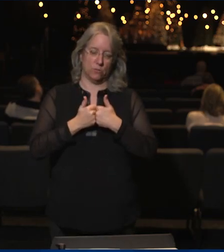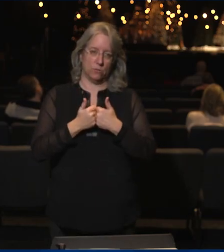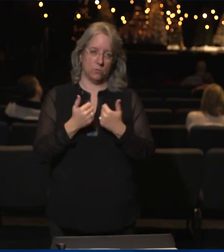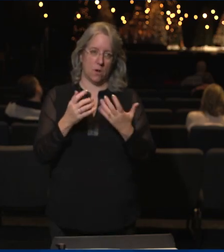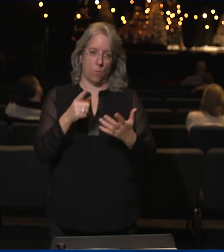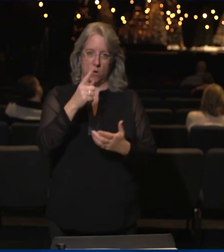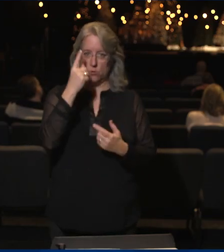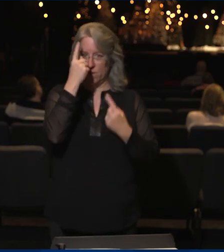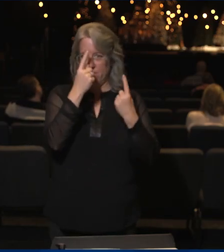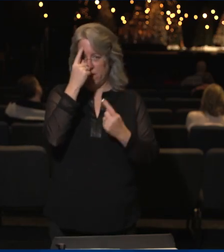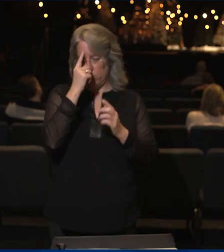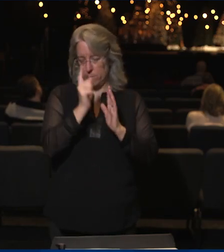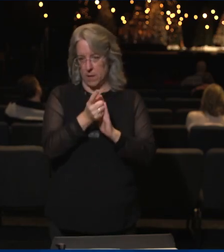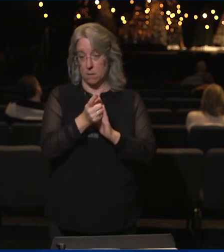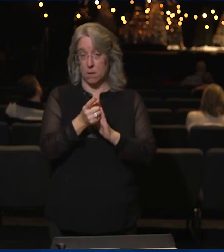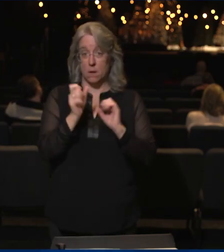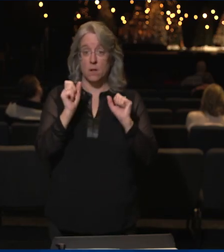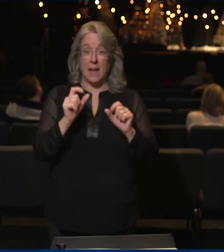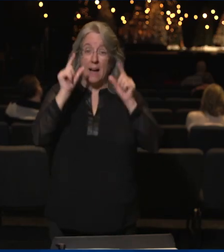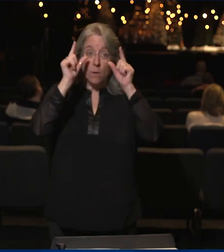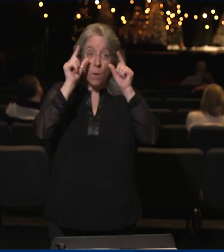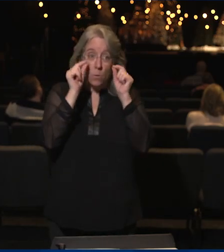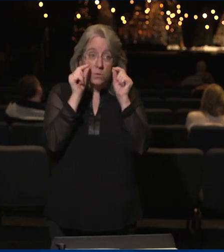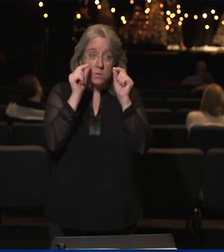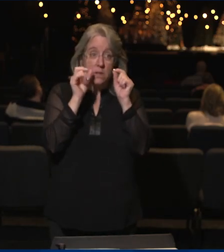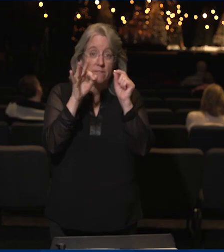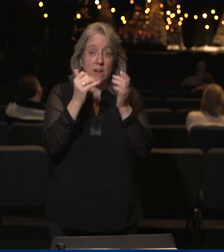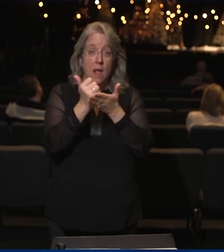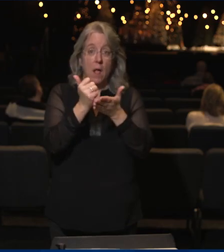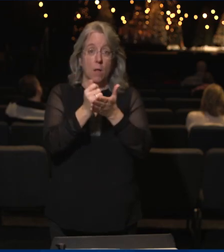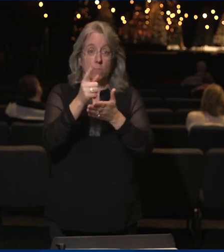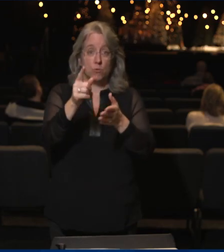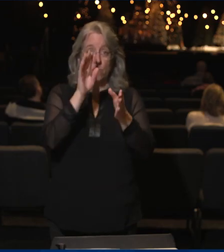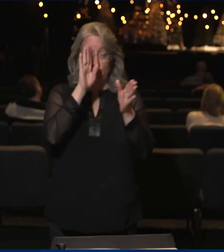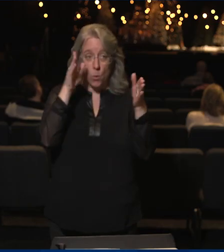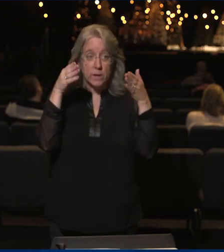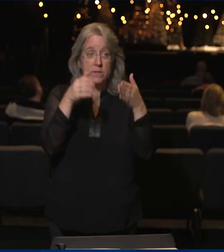moment. You can close your eyes if it helps you focus in. Just don't nap.